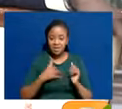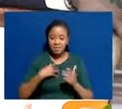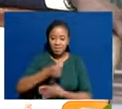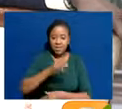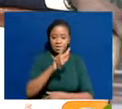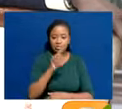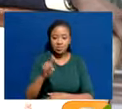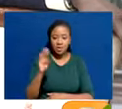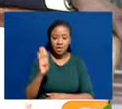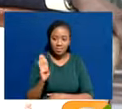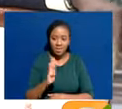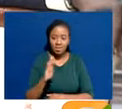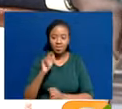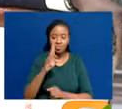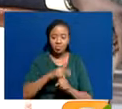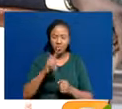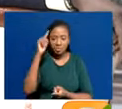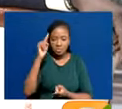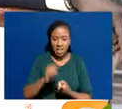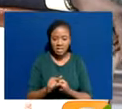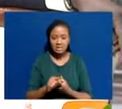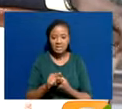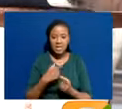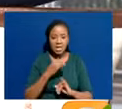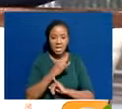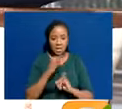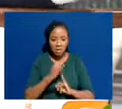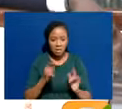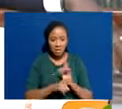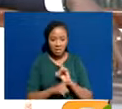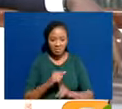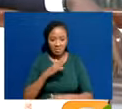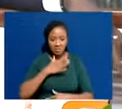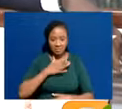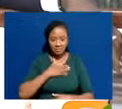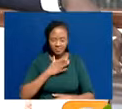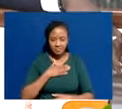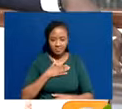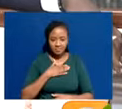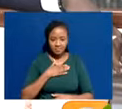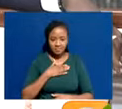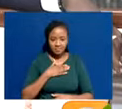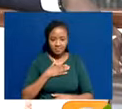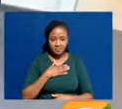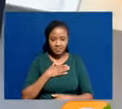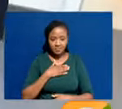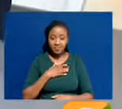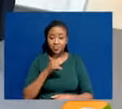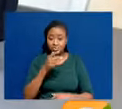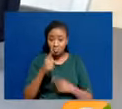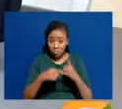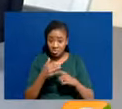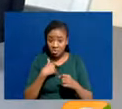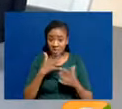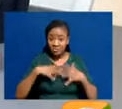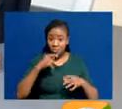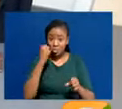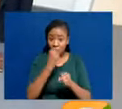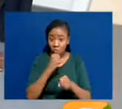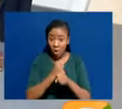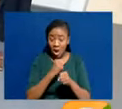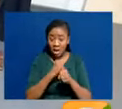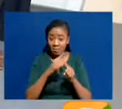I'd have used much less to have our cases sorted out in-house like the State Law Office. And that is what we intend to do. Do you still have ghost workers? No. They're